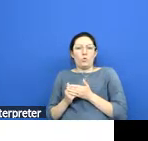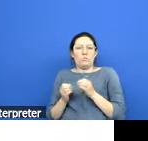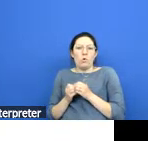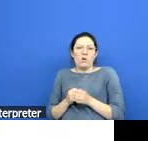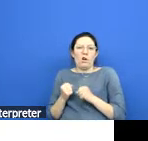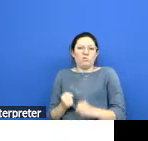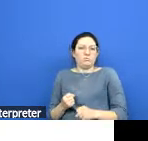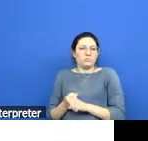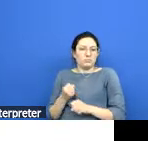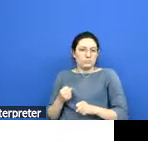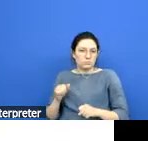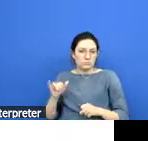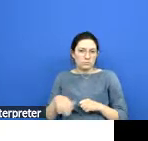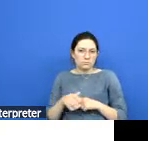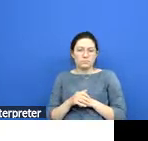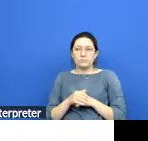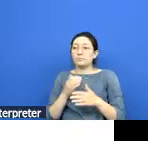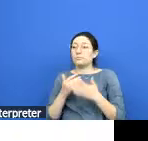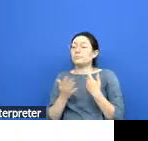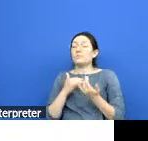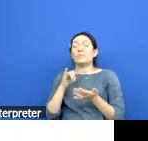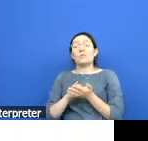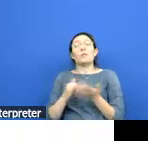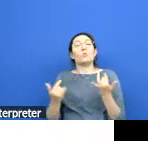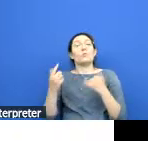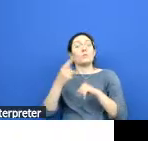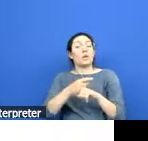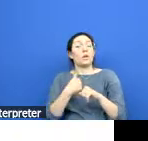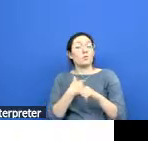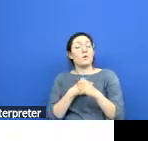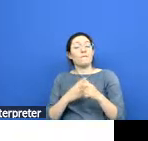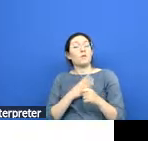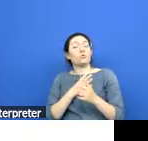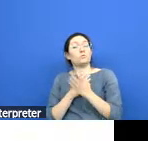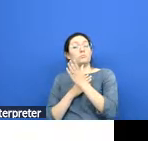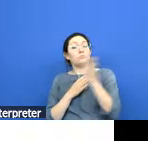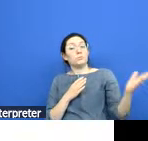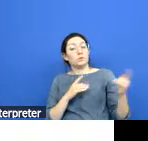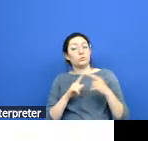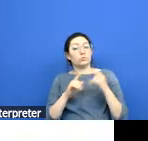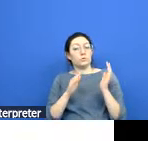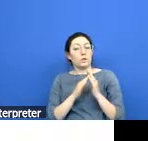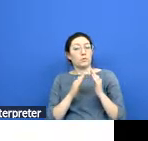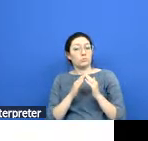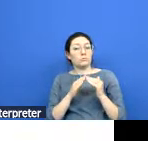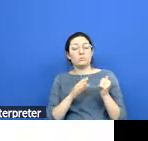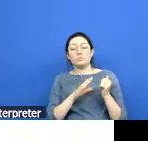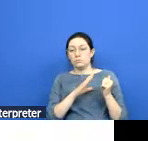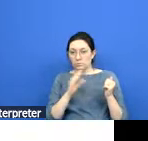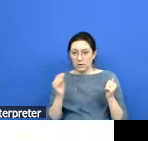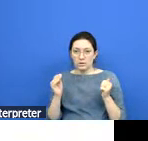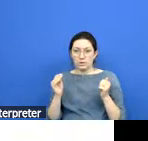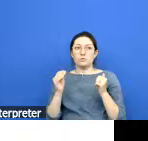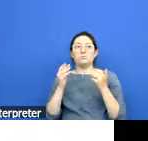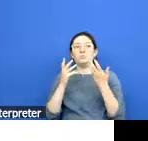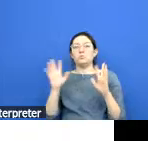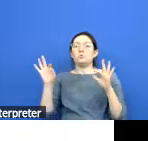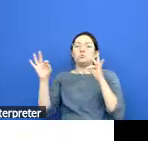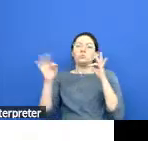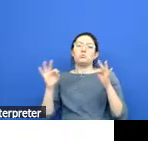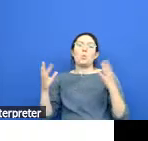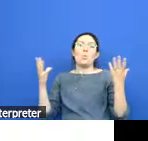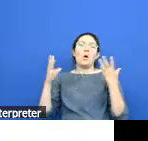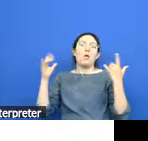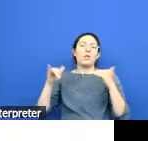So that's kind of where we got to today of actually submitting it officially to the town, and to get kind of a general description of the